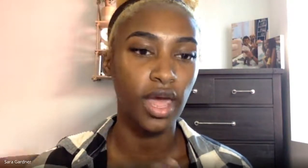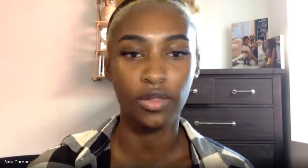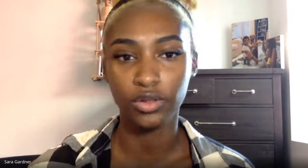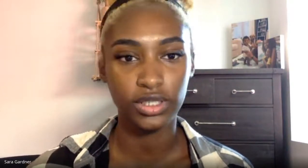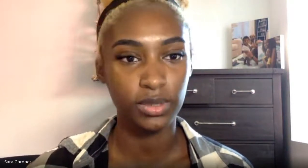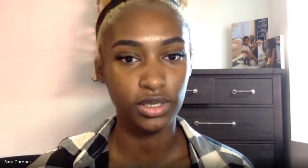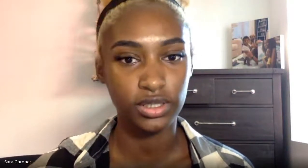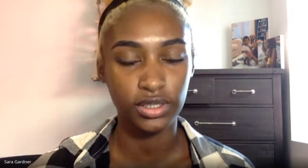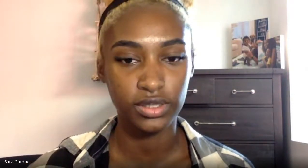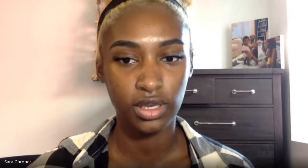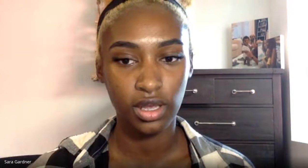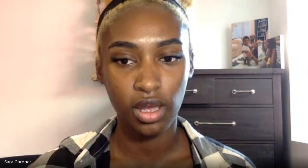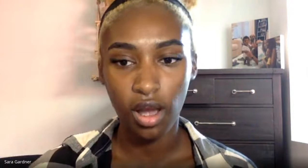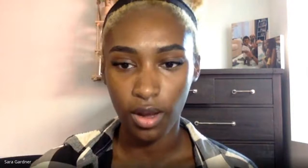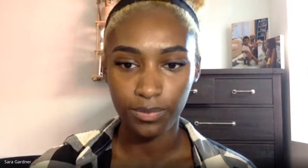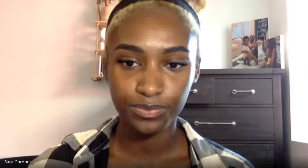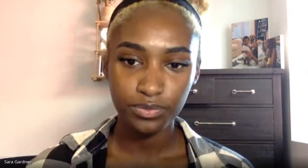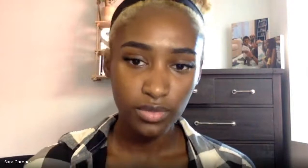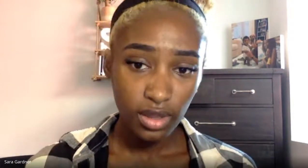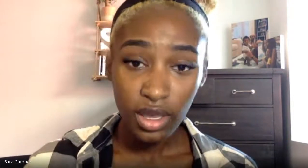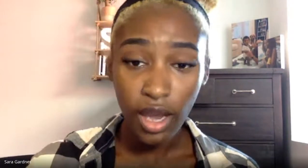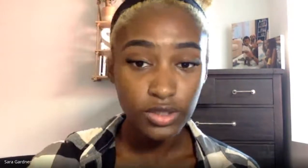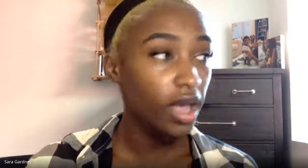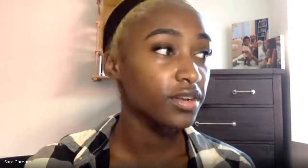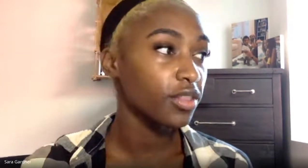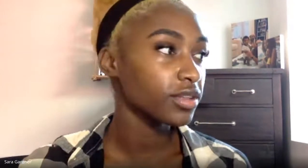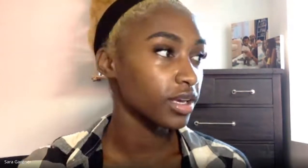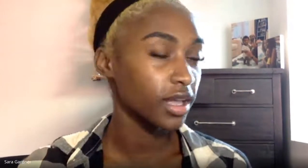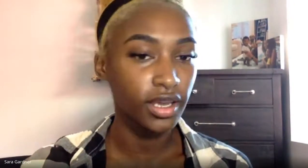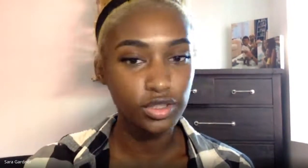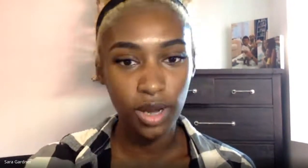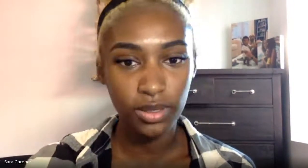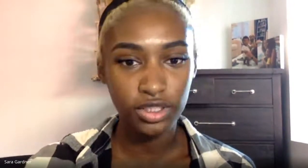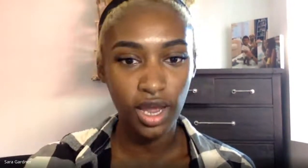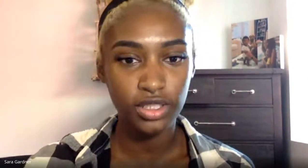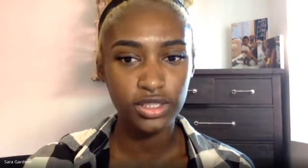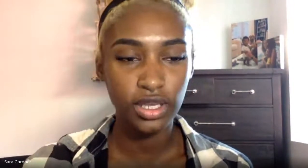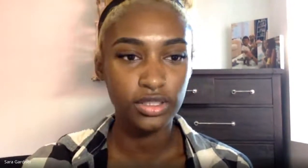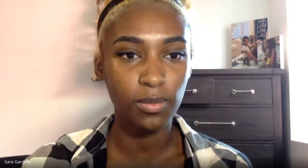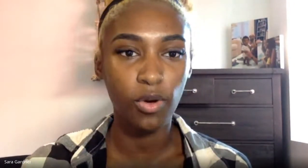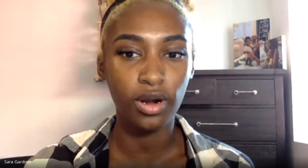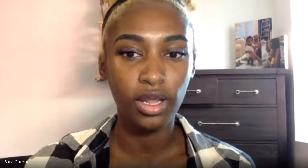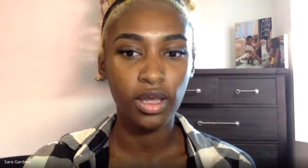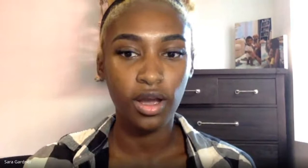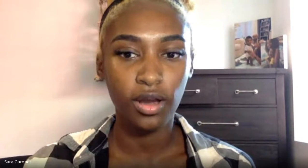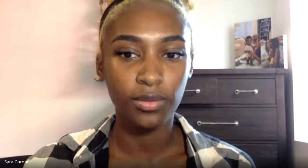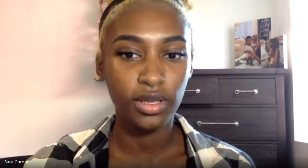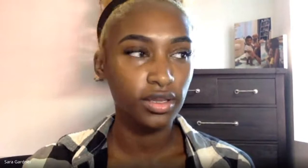individuals, and that those experiences. Um, I also have another link that I can drop in the chat just to get some